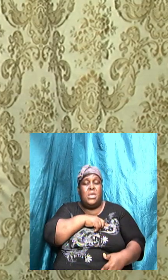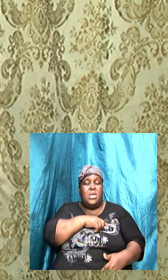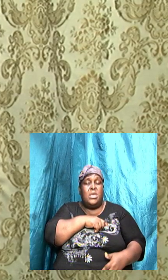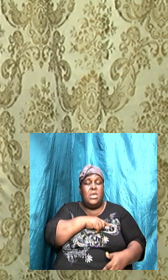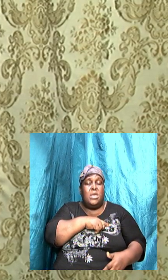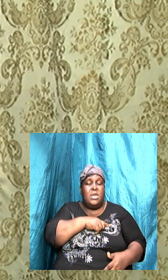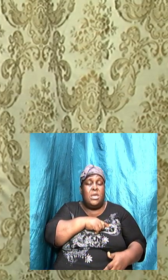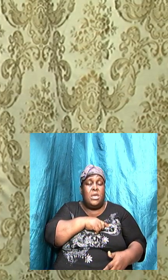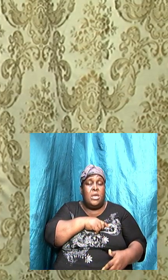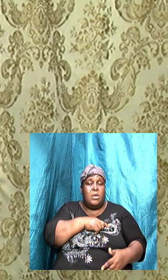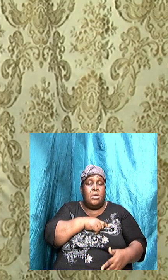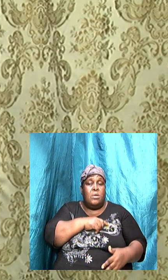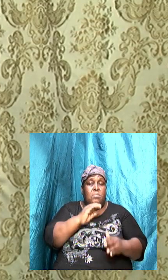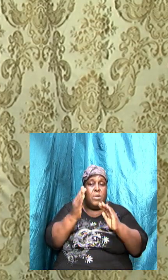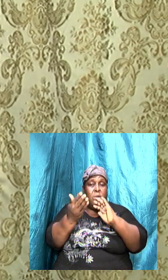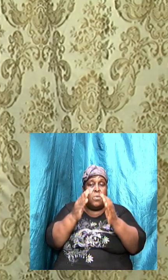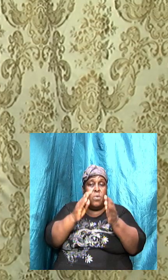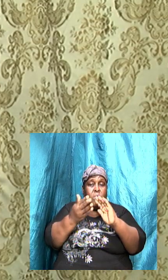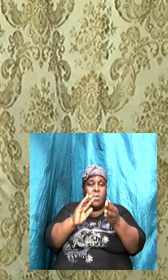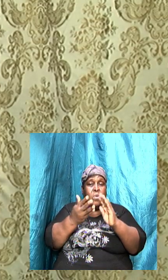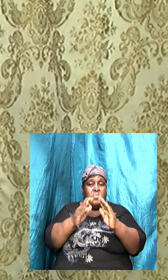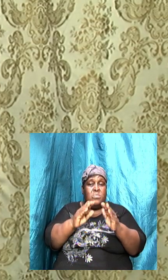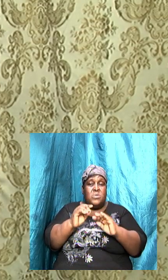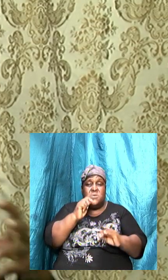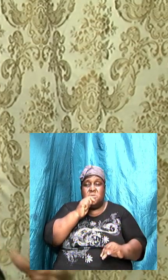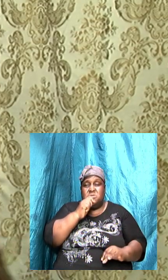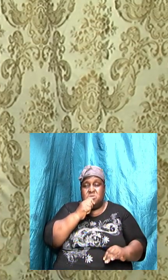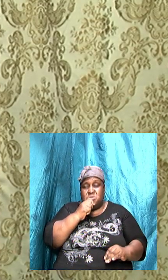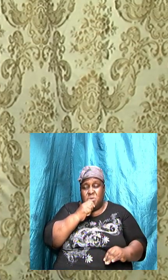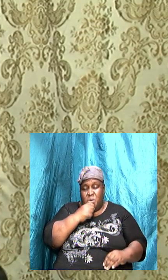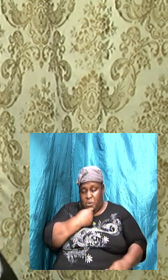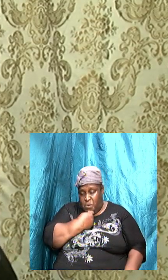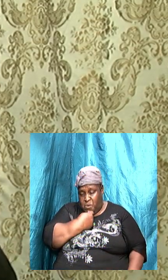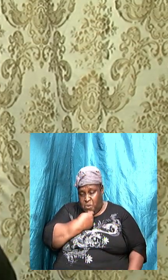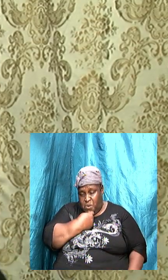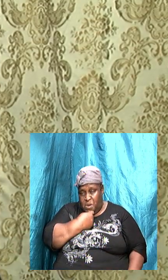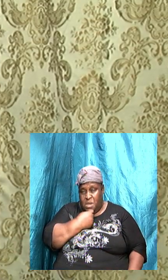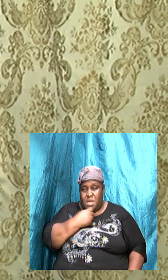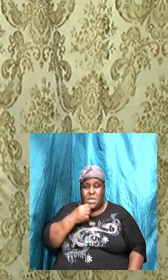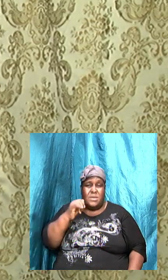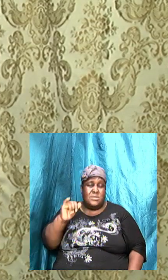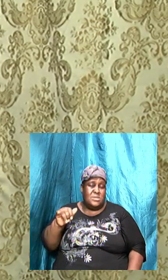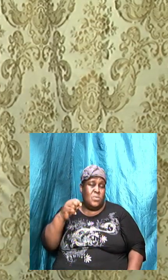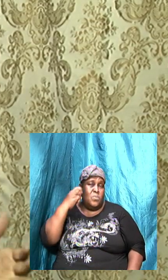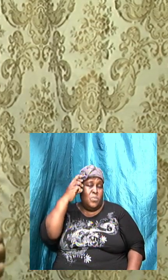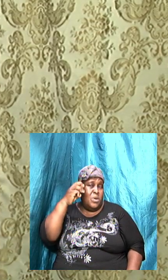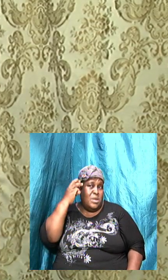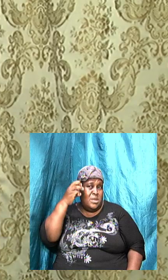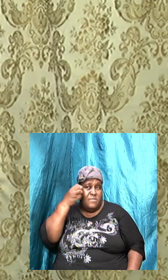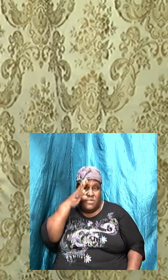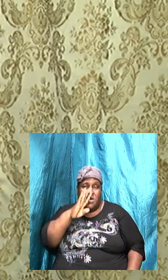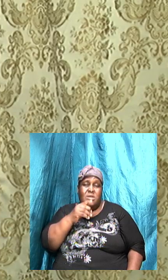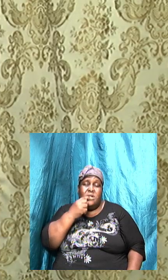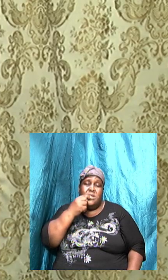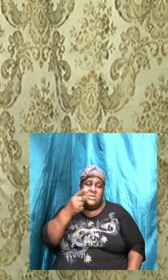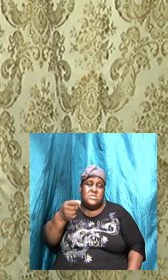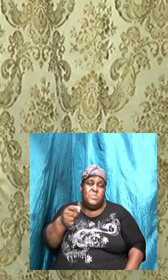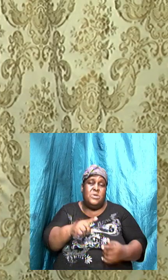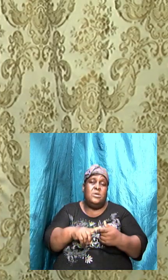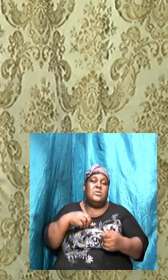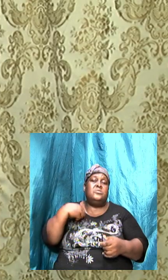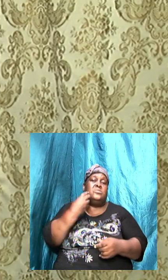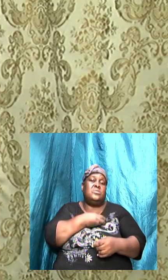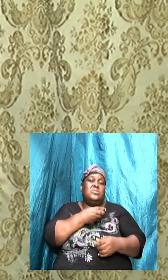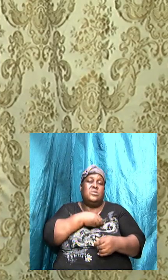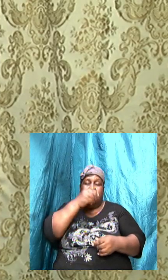with grief to the extent that we wonder if God is still going to talk to us. But we see in Ephesus, God speaking to the